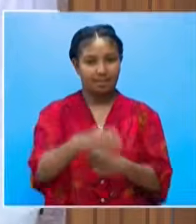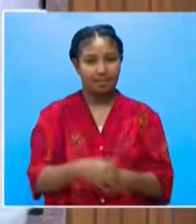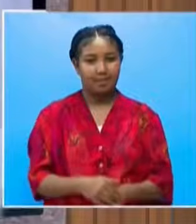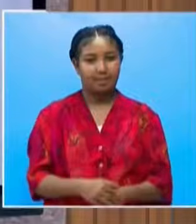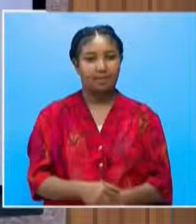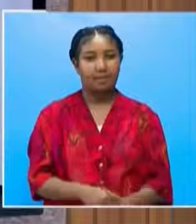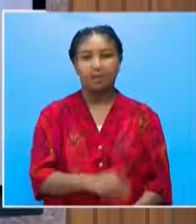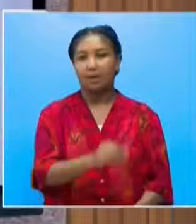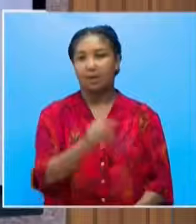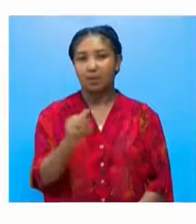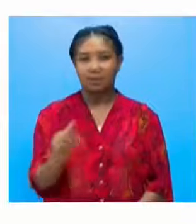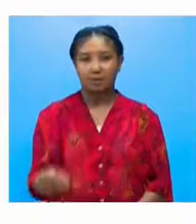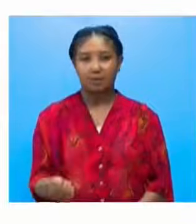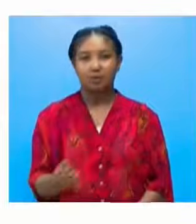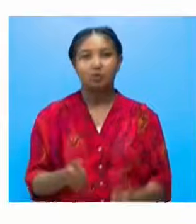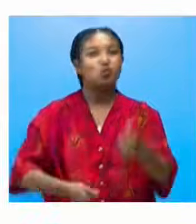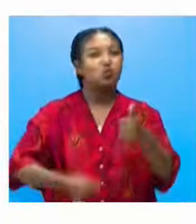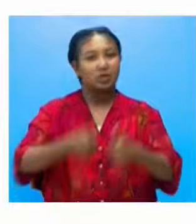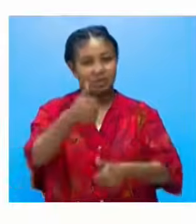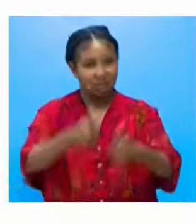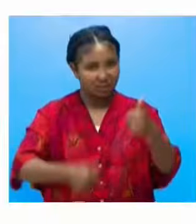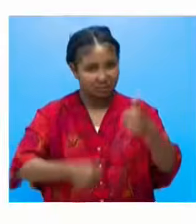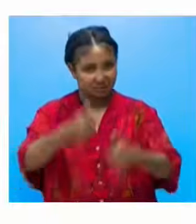What about which?